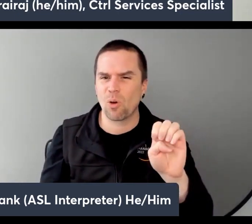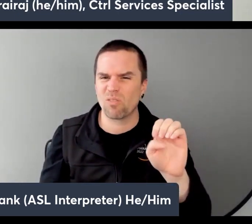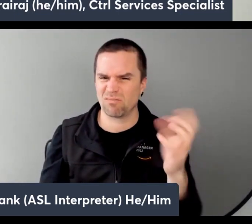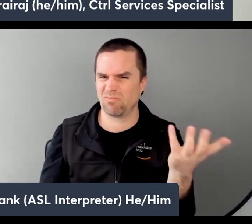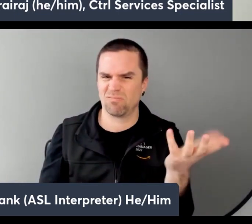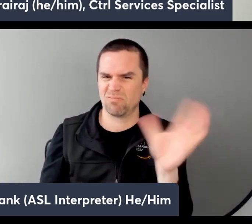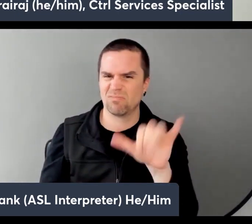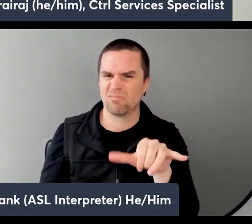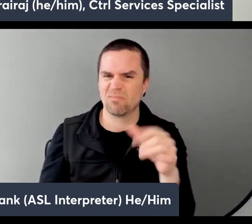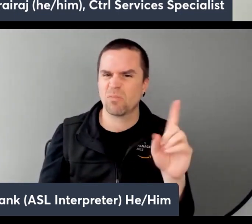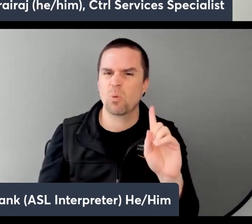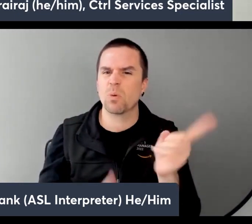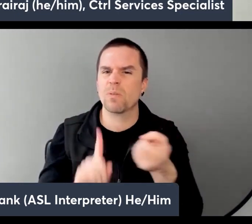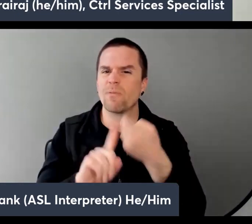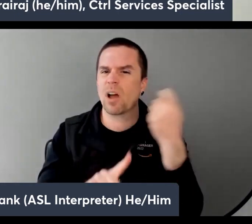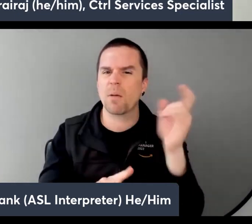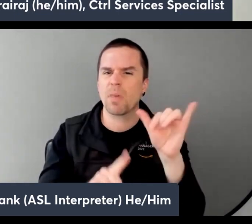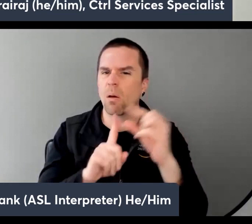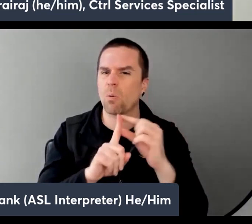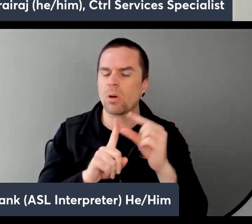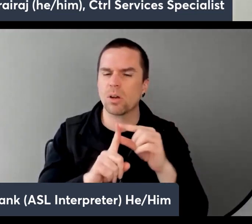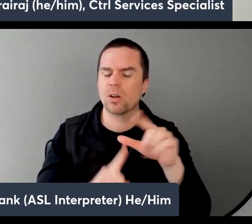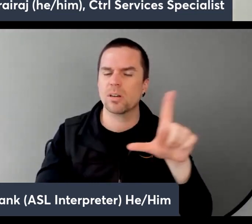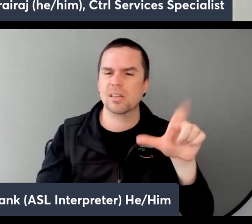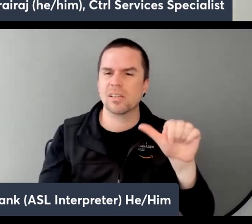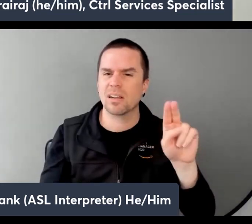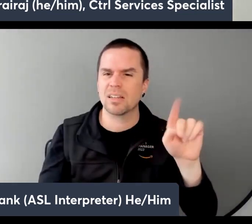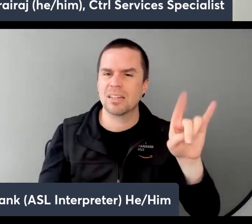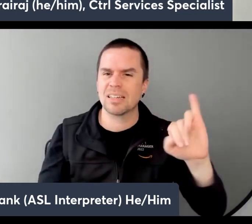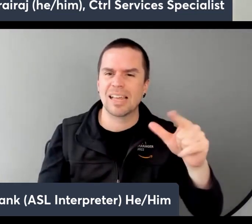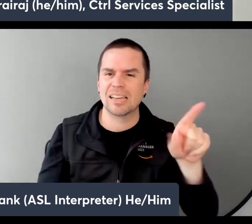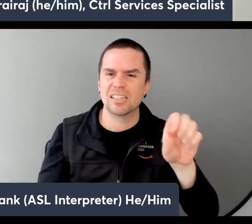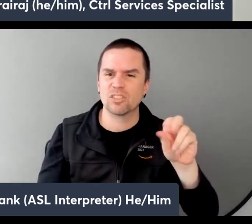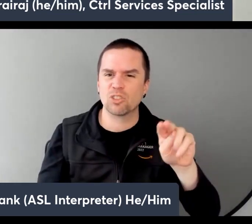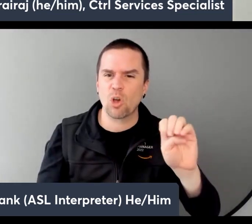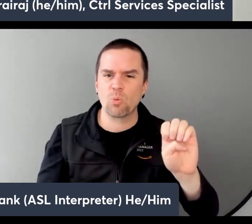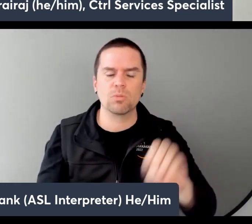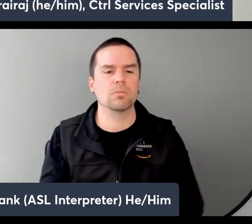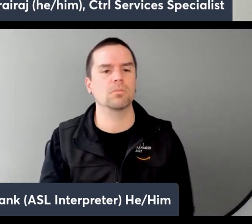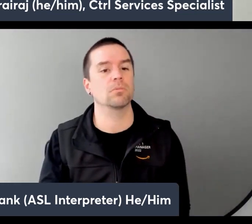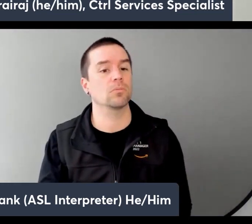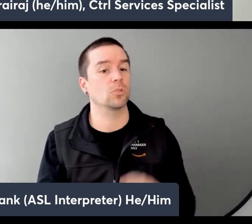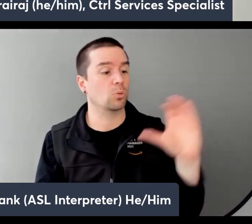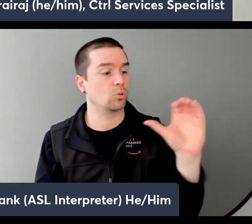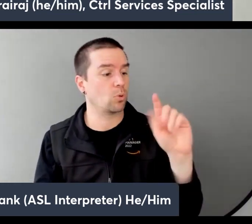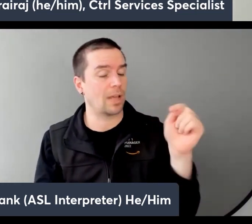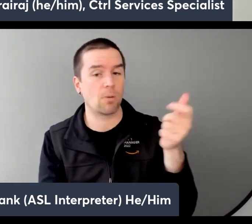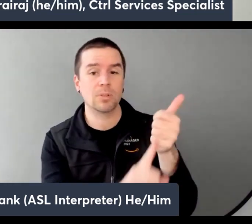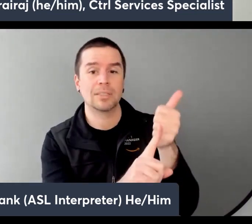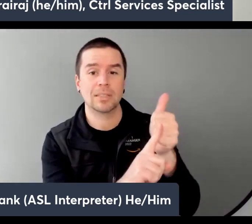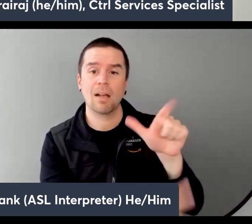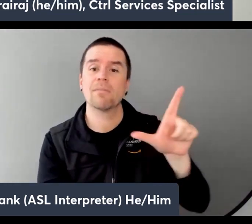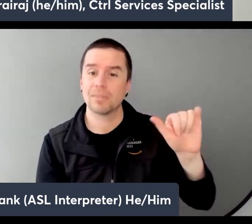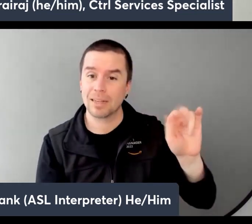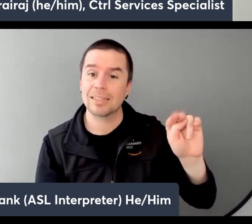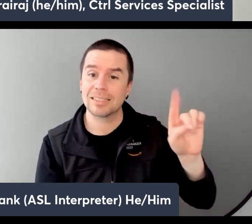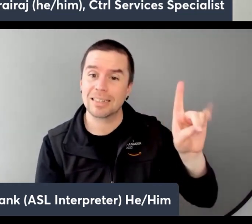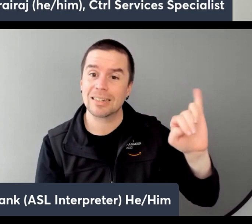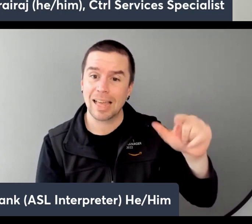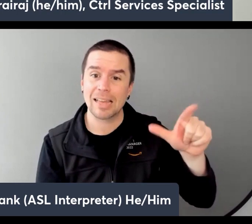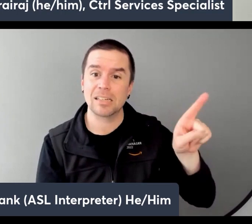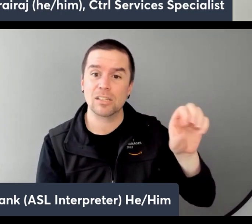from, and what's the history behind it? So, so Control Tower itself is a landing zone, right? And the history